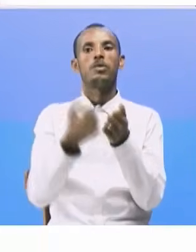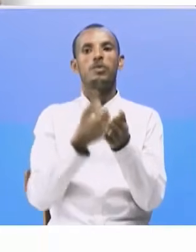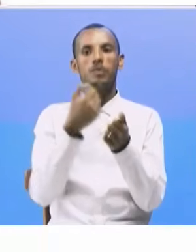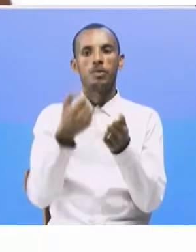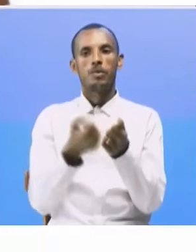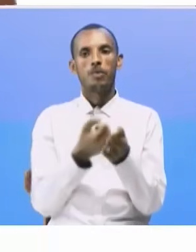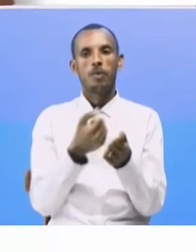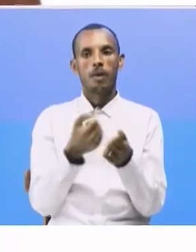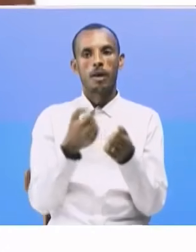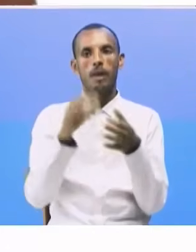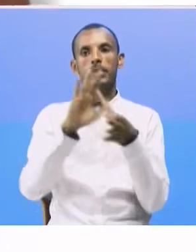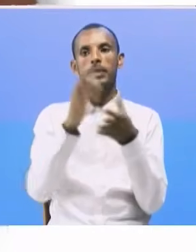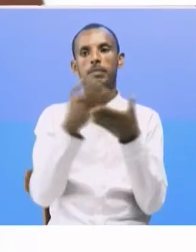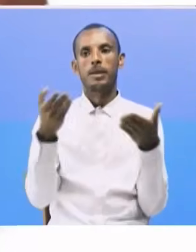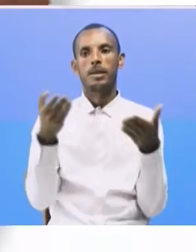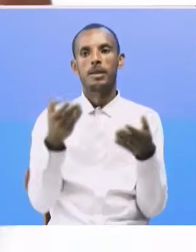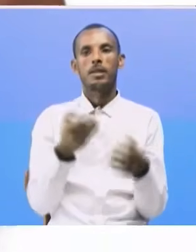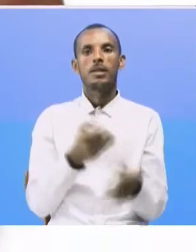are